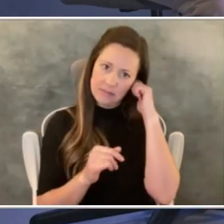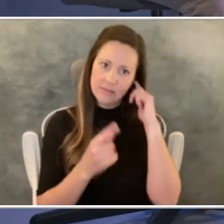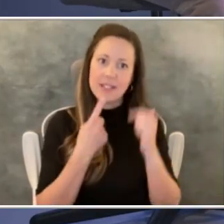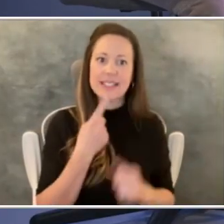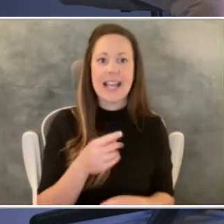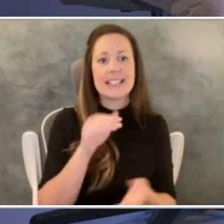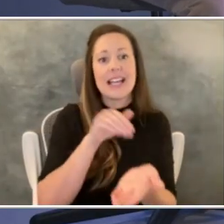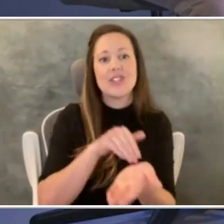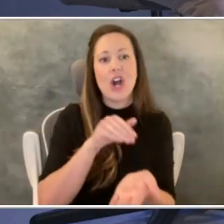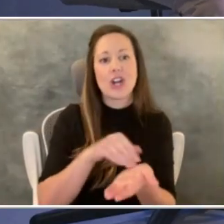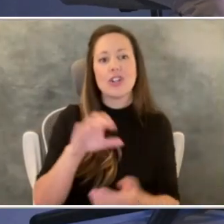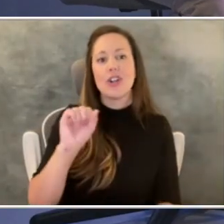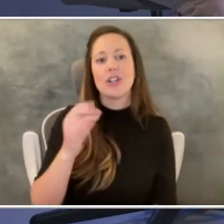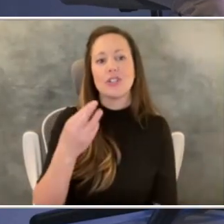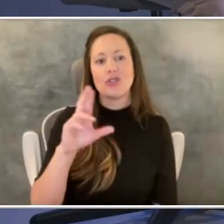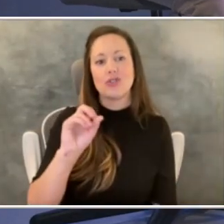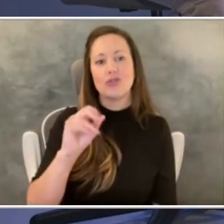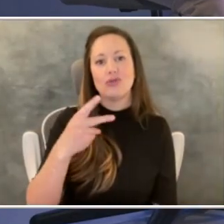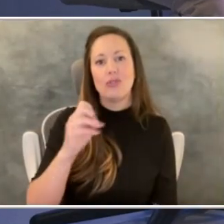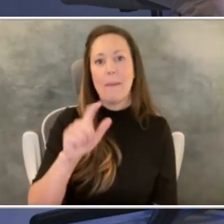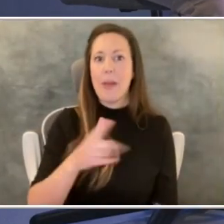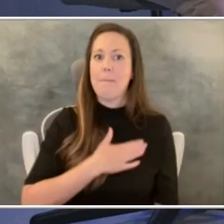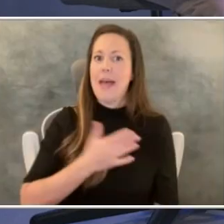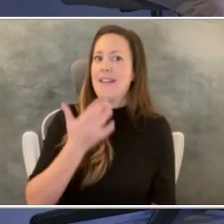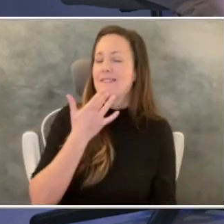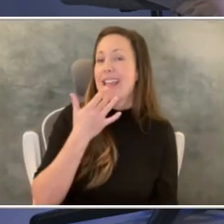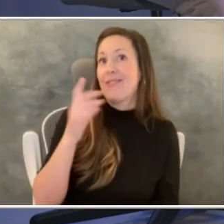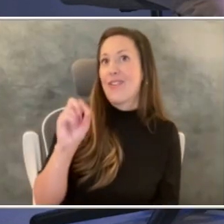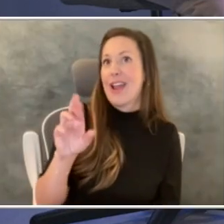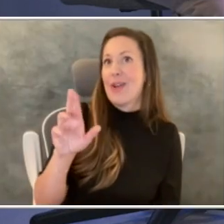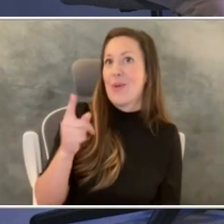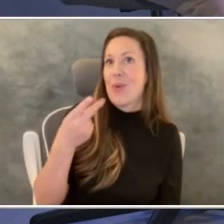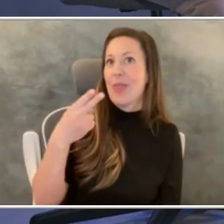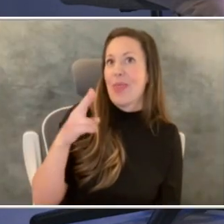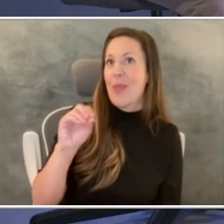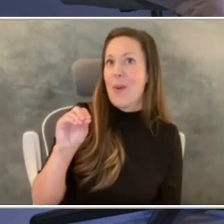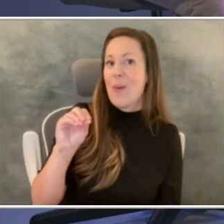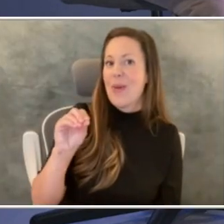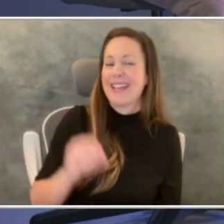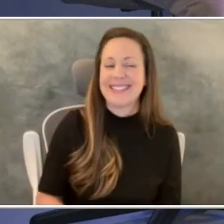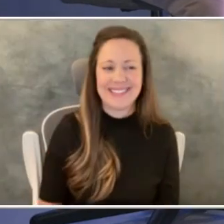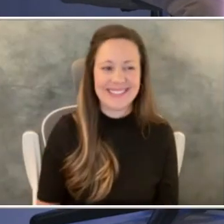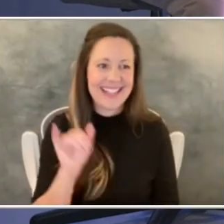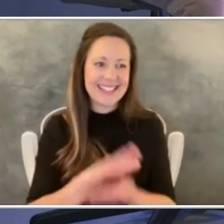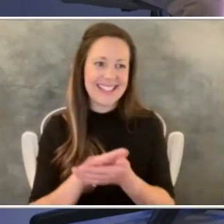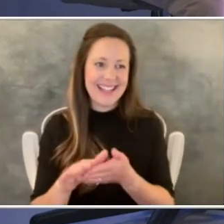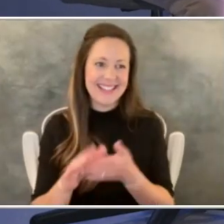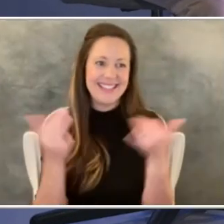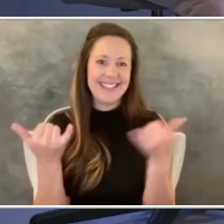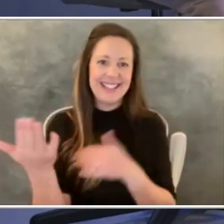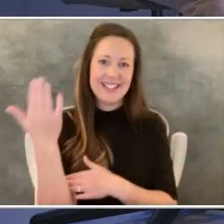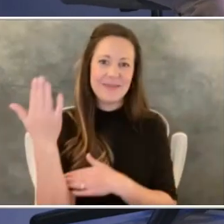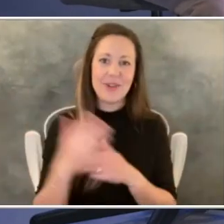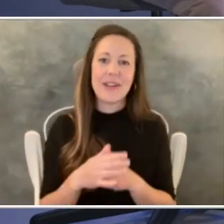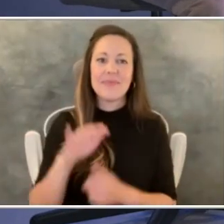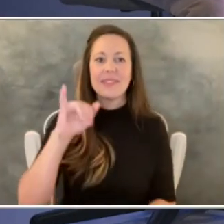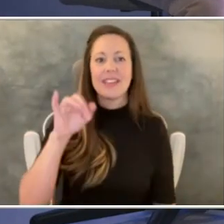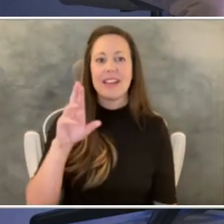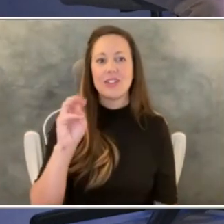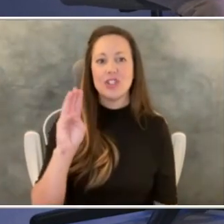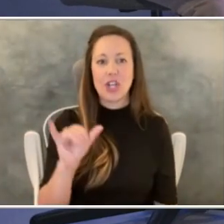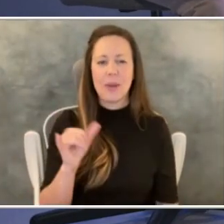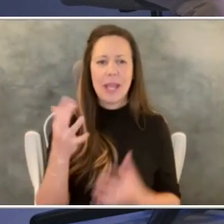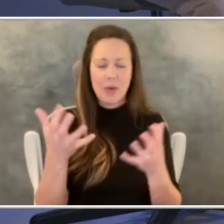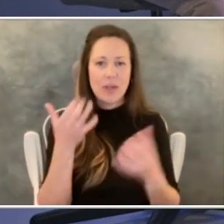ortho. Nice of her to say. That's a nice one to get going here this morning. Okay, Jeremy just wants to know, and you did touch on